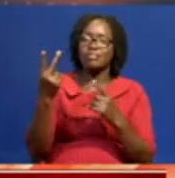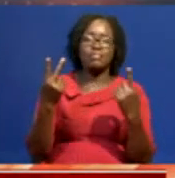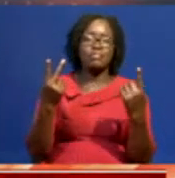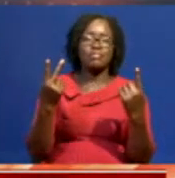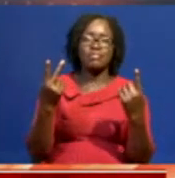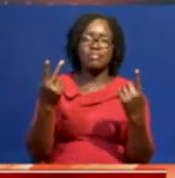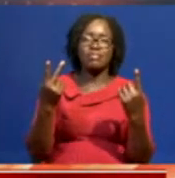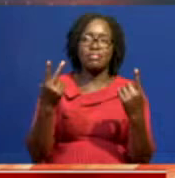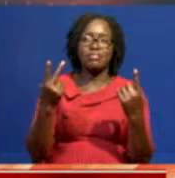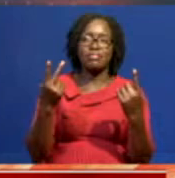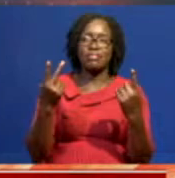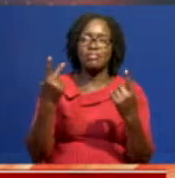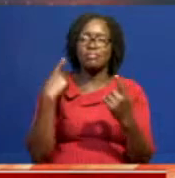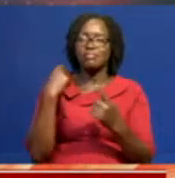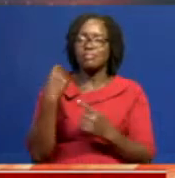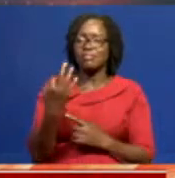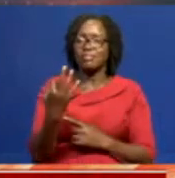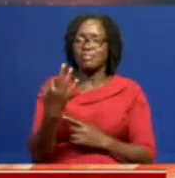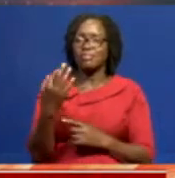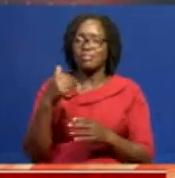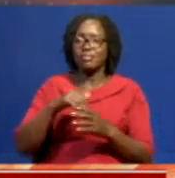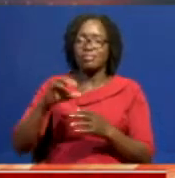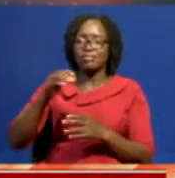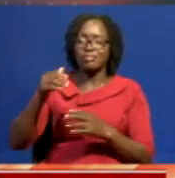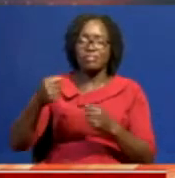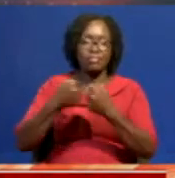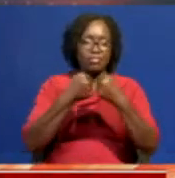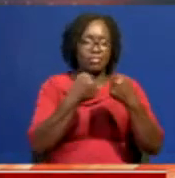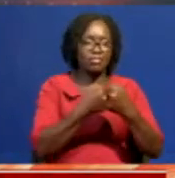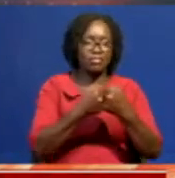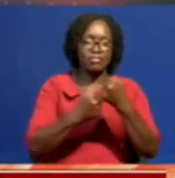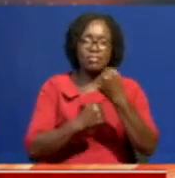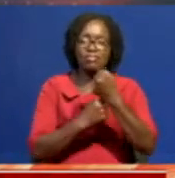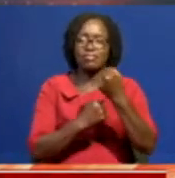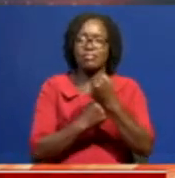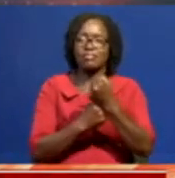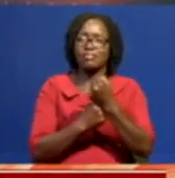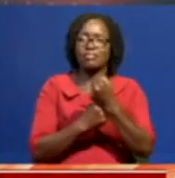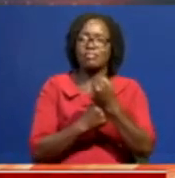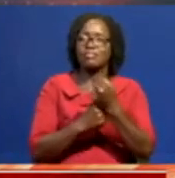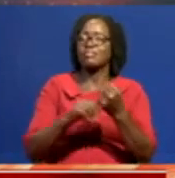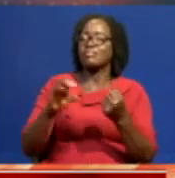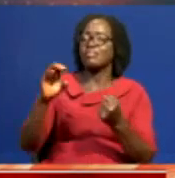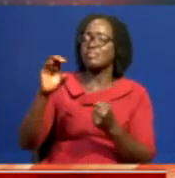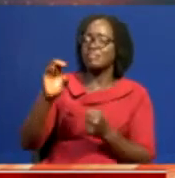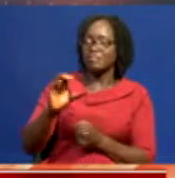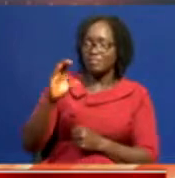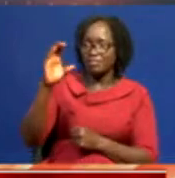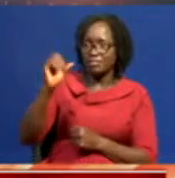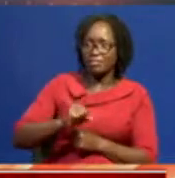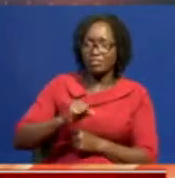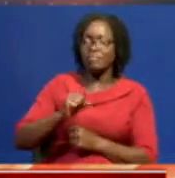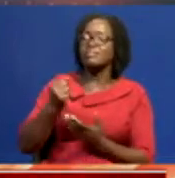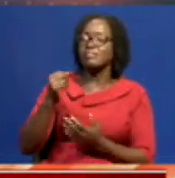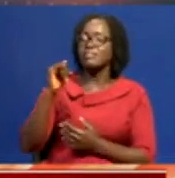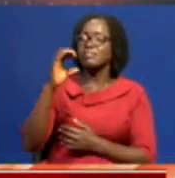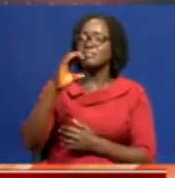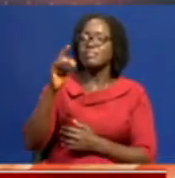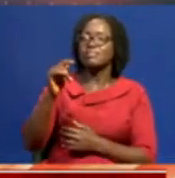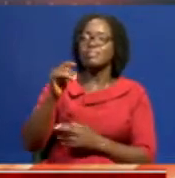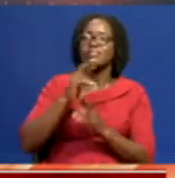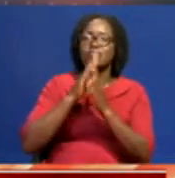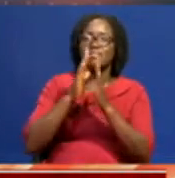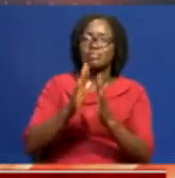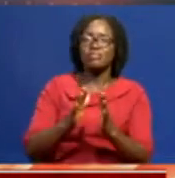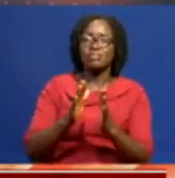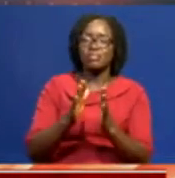2-1 to emerge third in the inter-county tournament sponsored by Eliud Owalo Foundation. Our very own